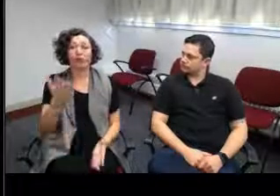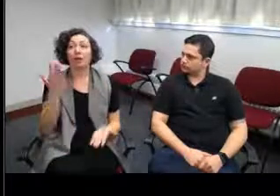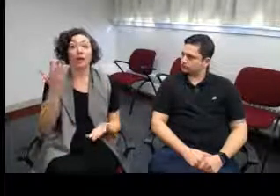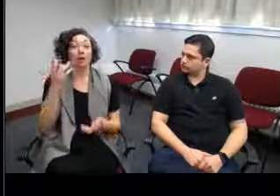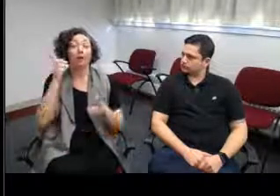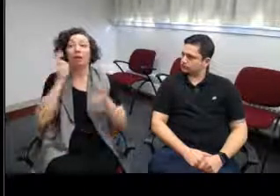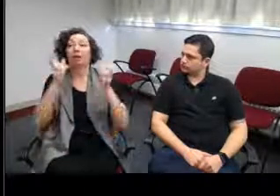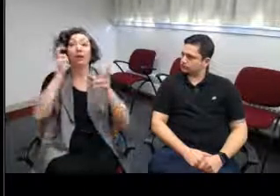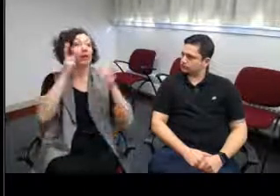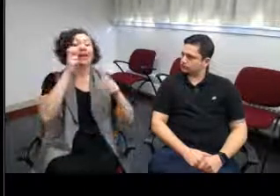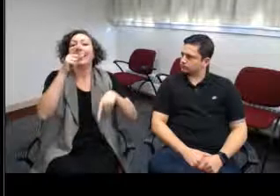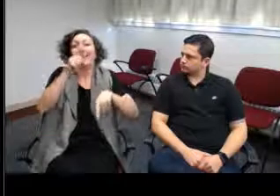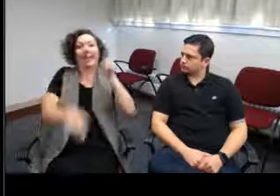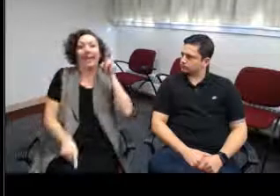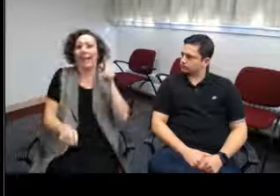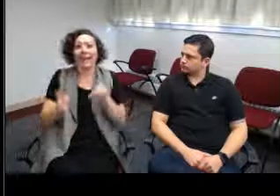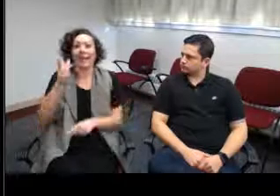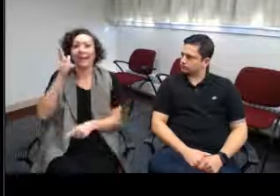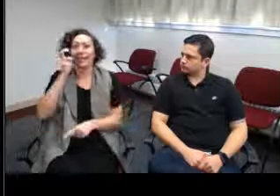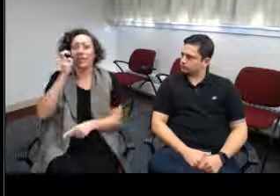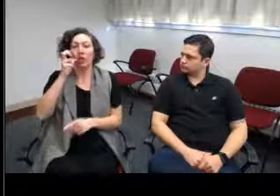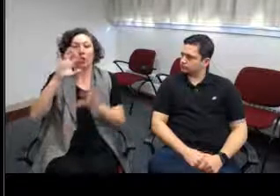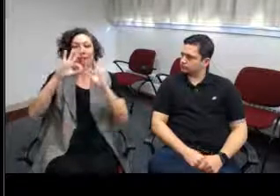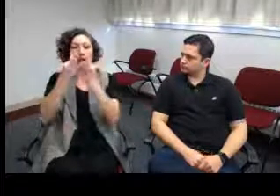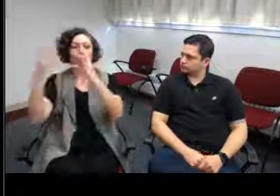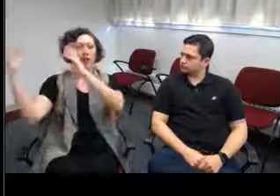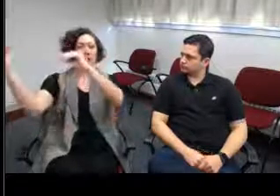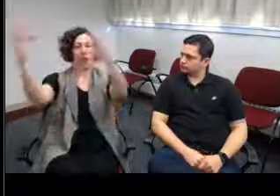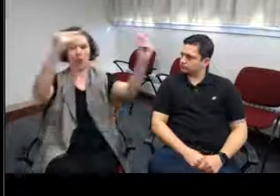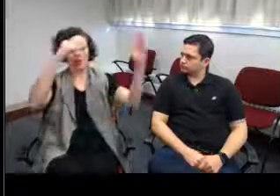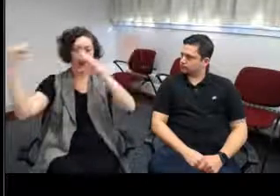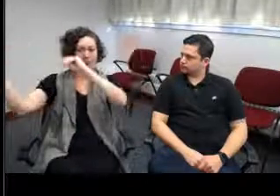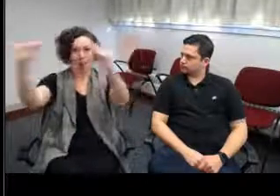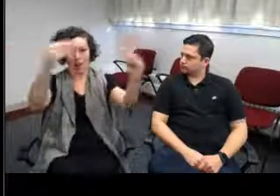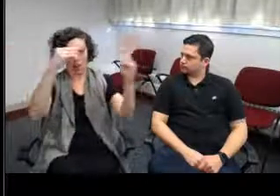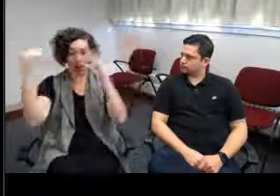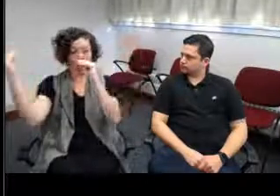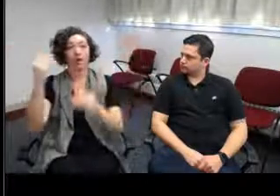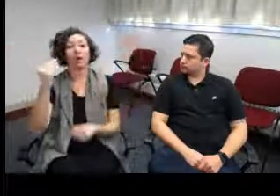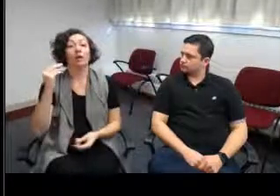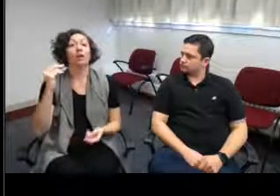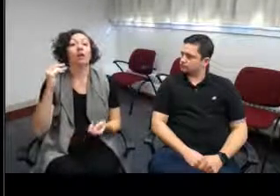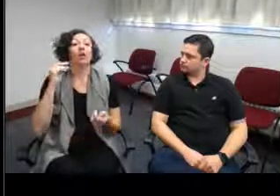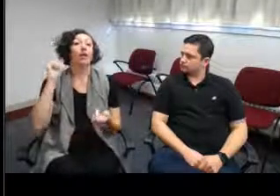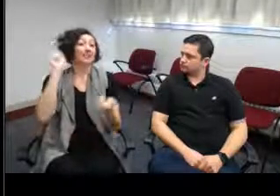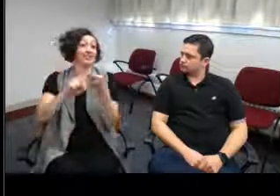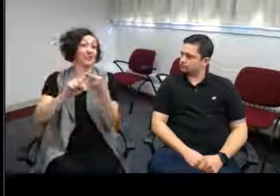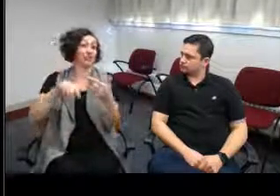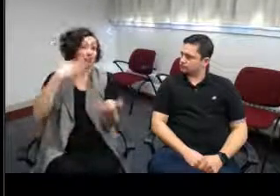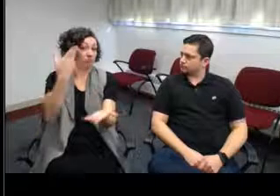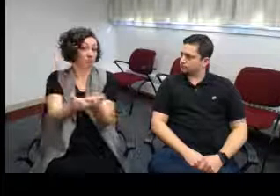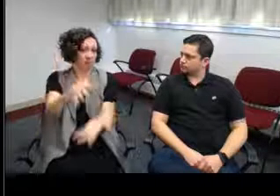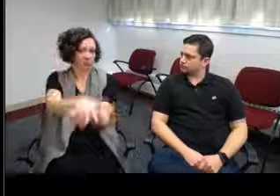language. So those children are growing up in an environment that they're not able to access